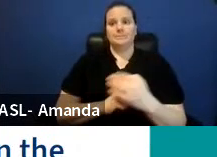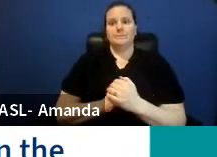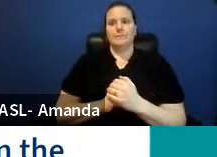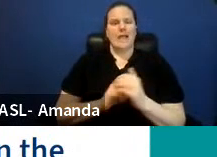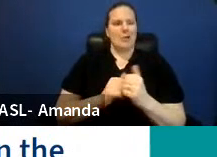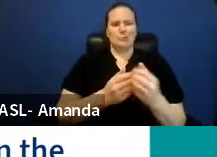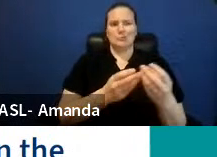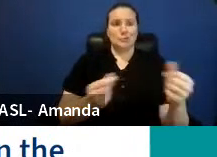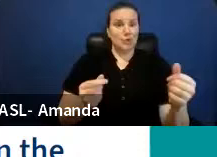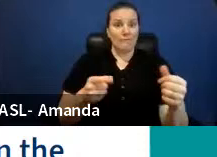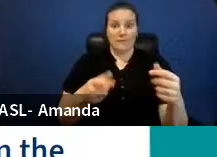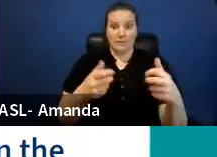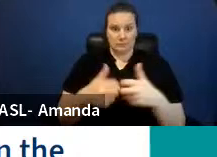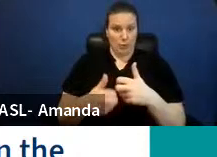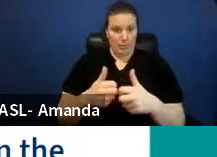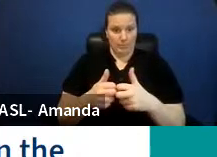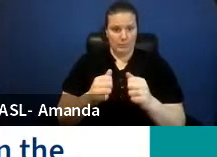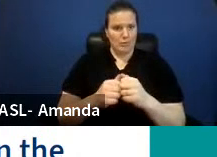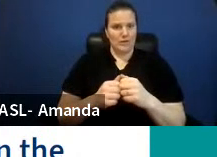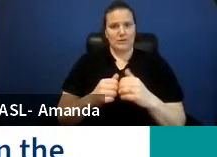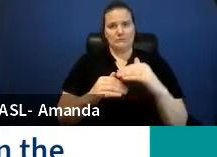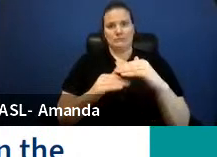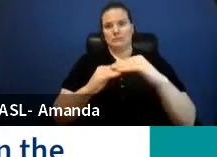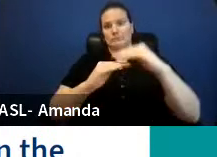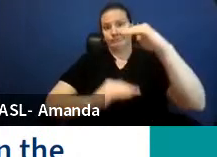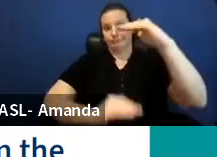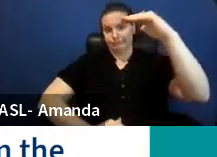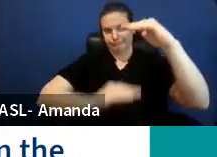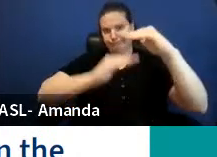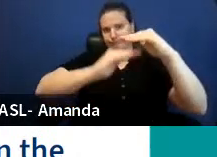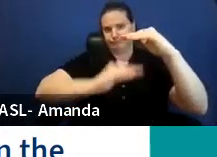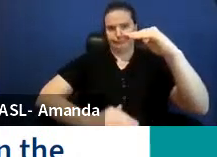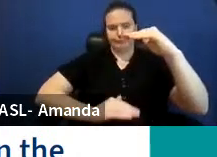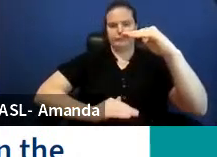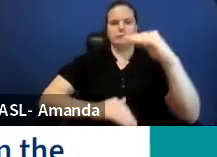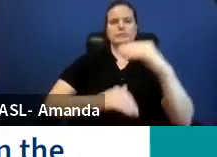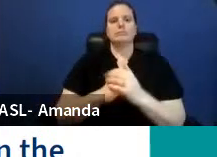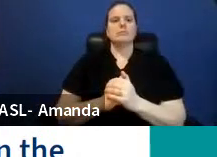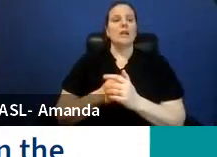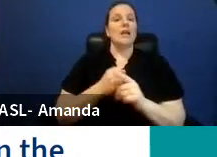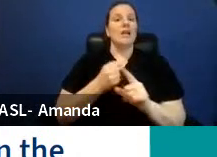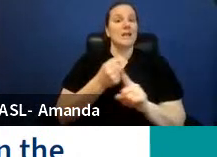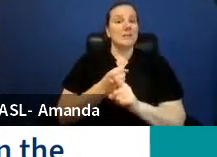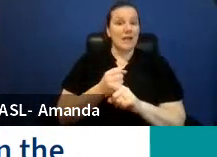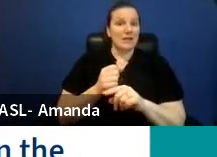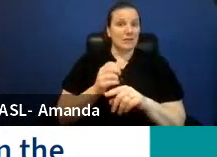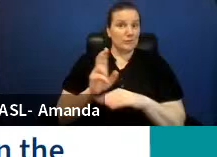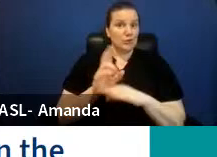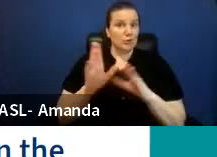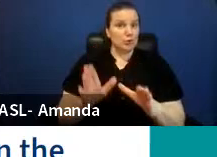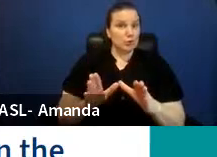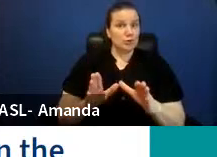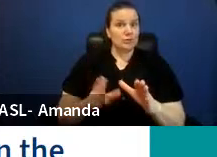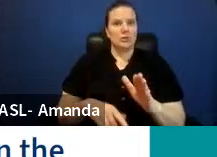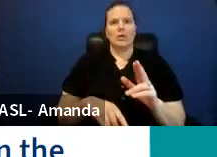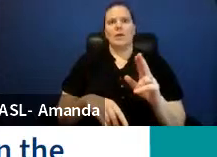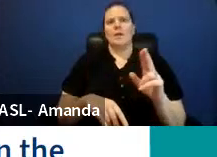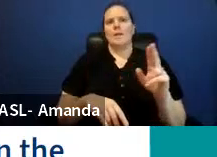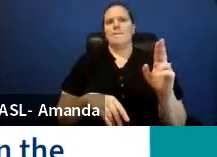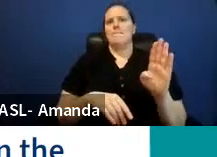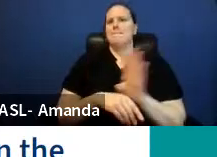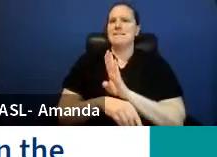solve this issue. One is we're working with the potentially impacted users, the businesses and the